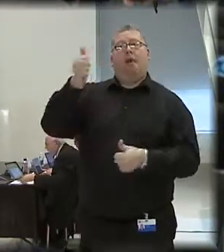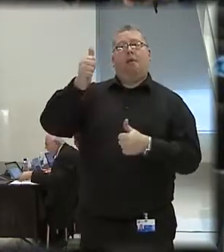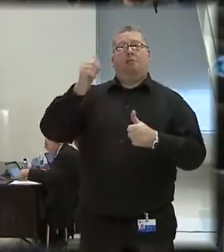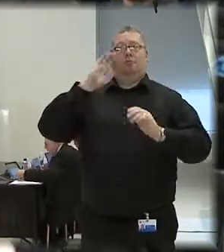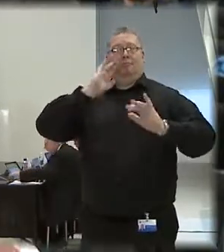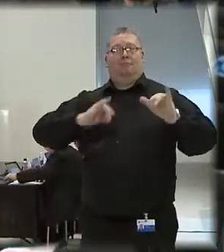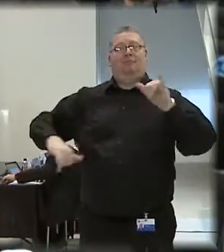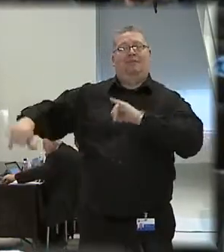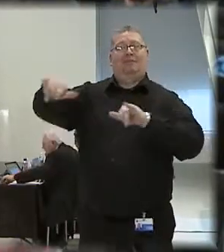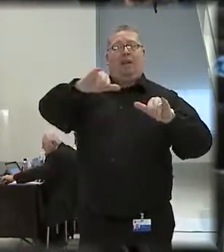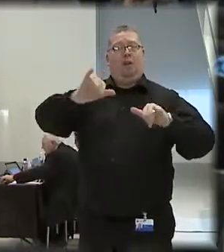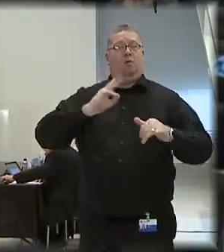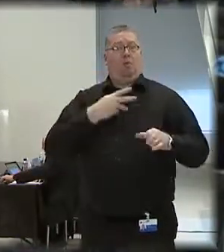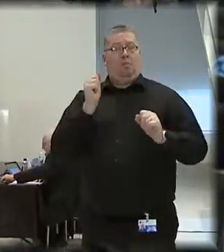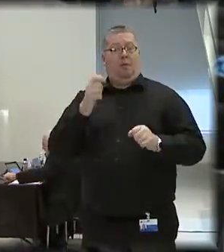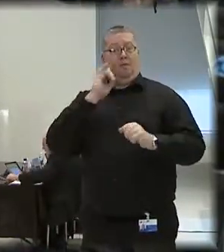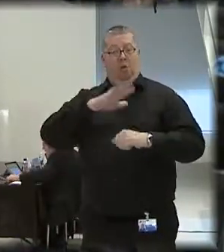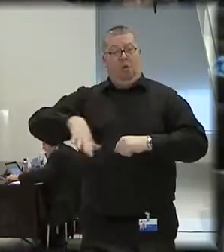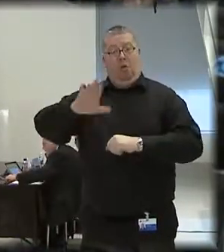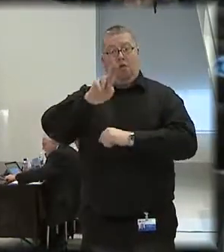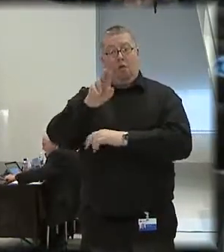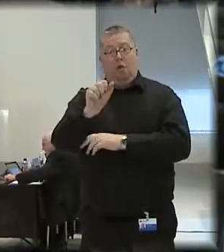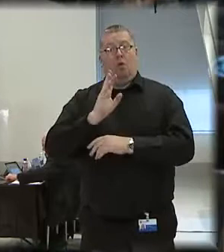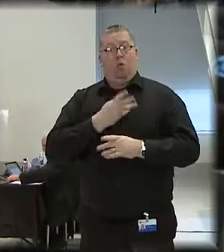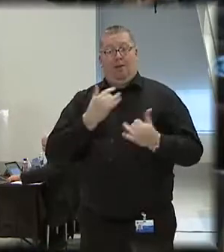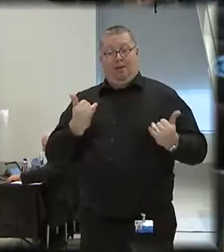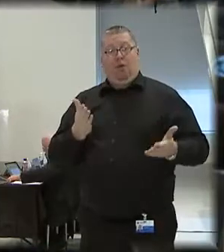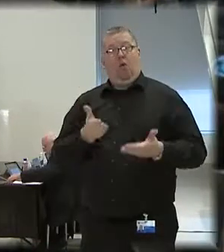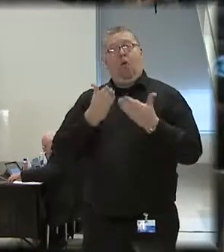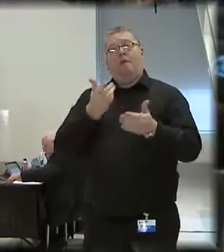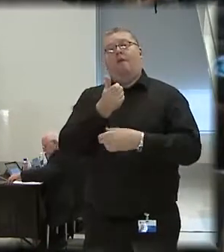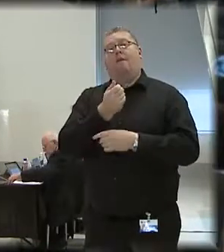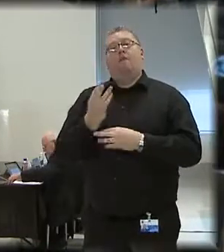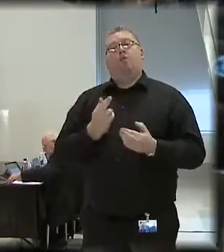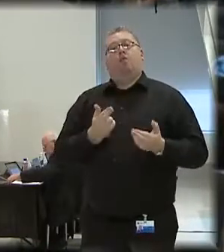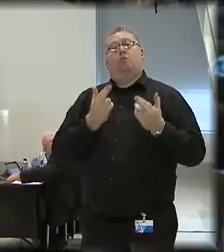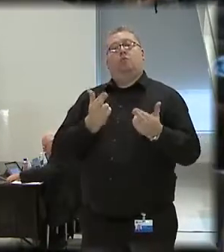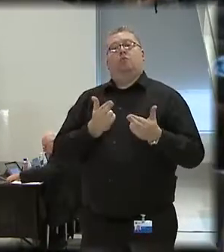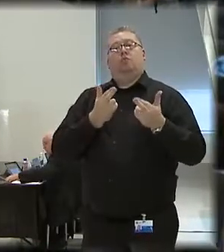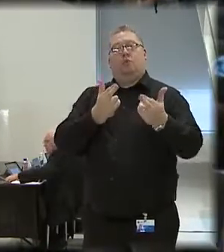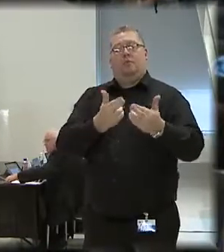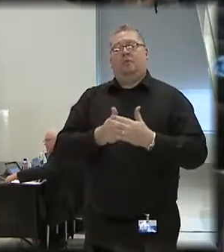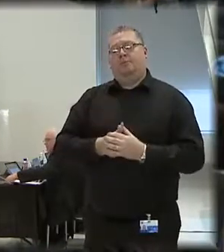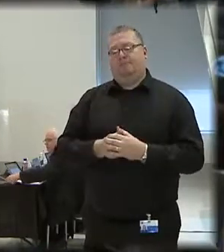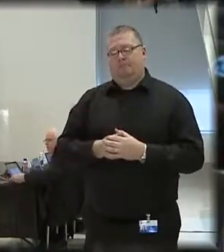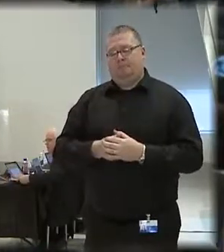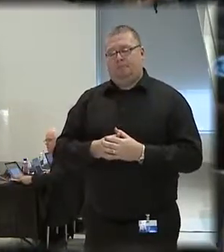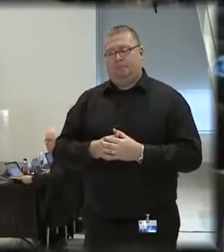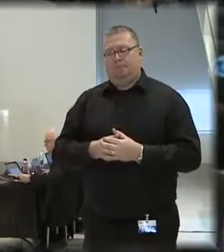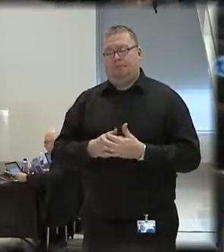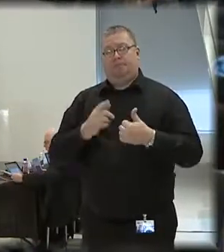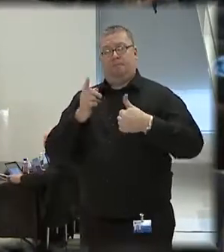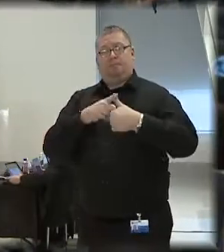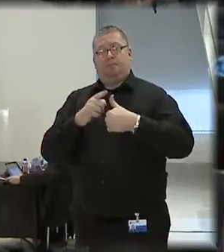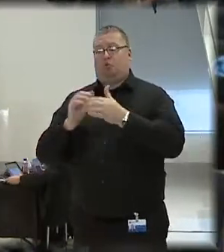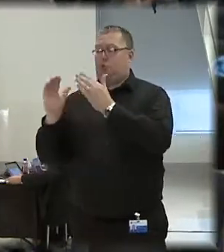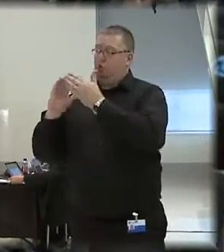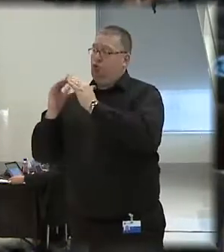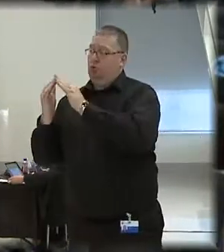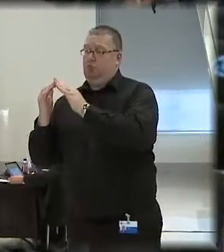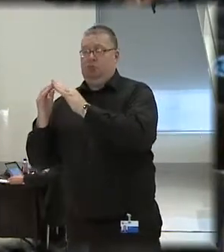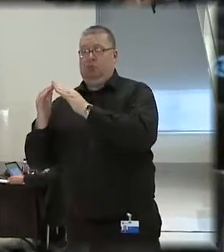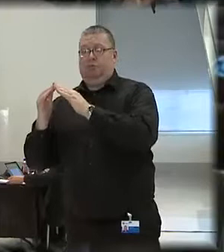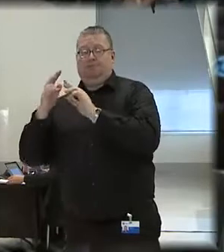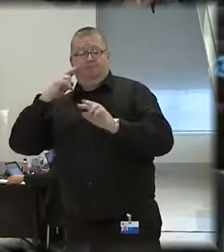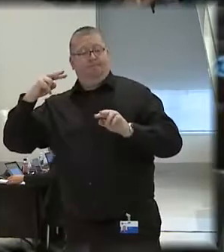nationwide, we come here to offer a few reforms. Civilian oversight. We